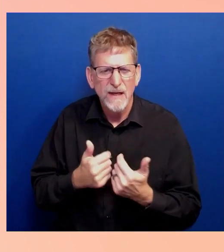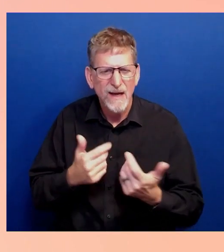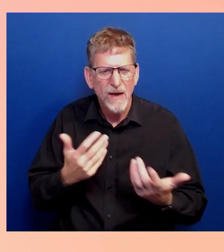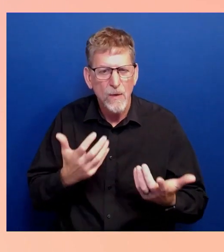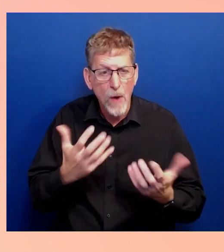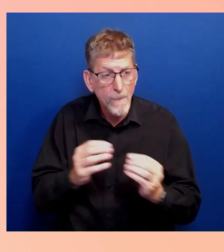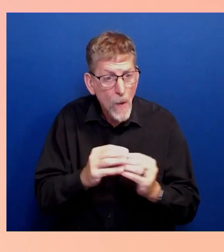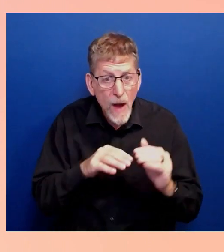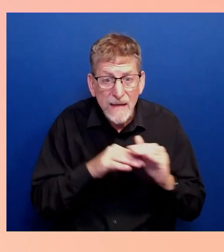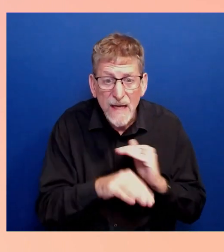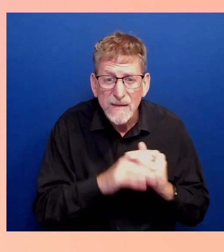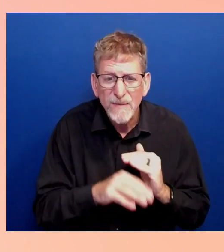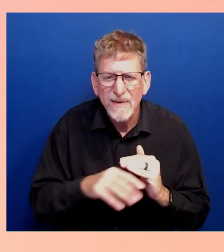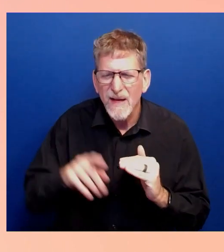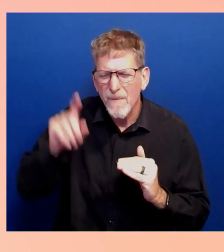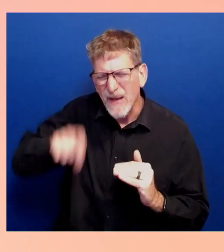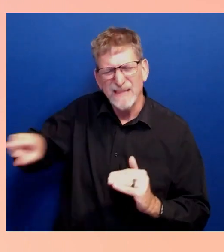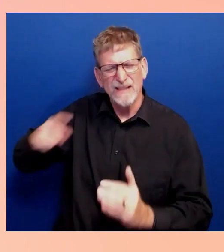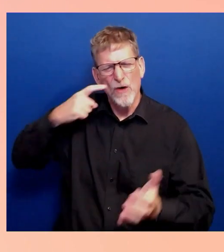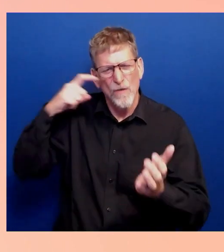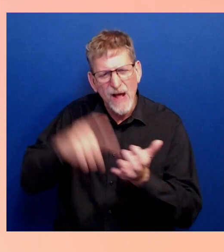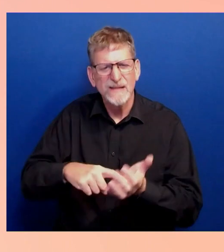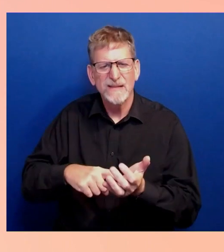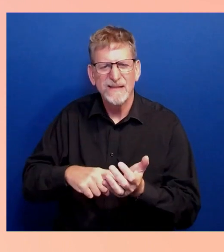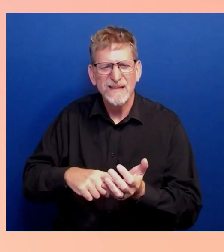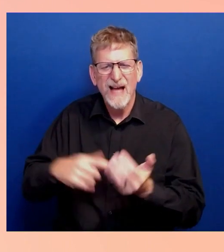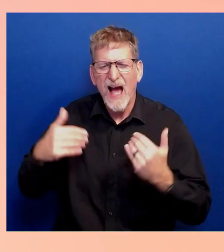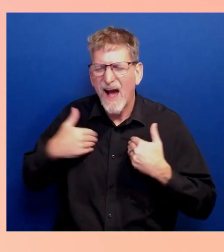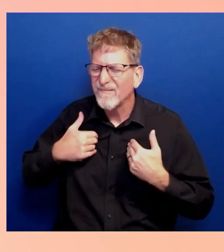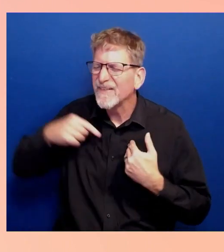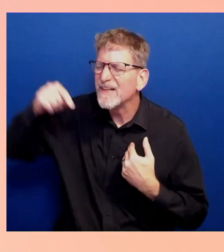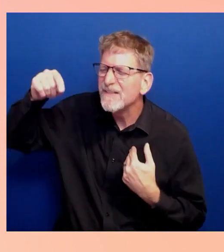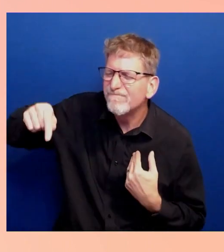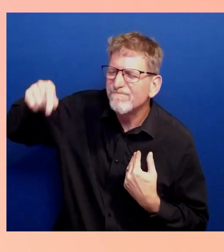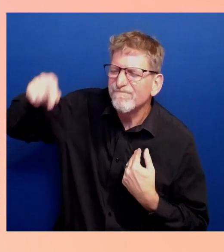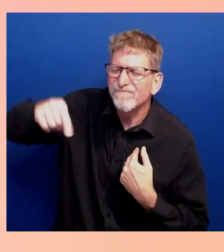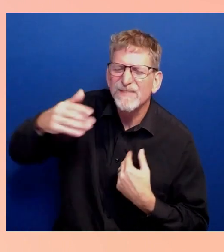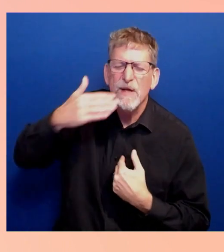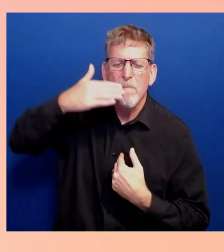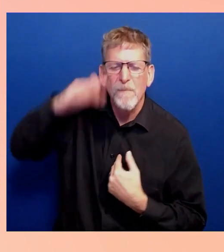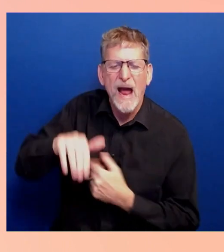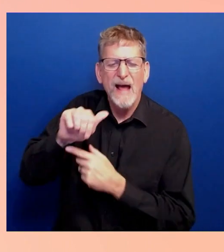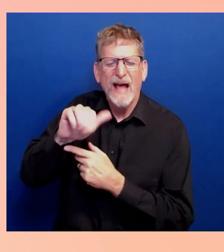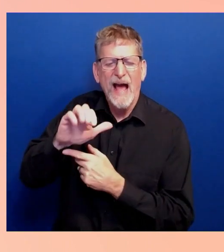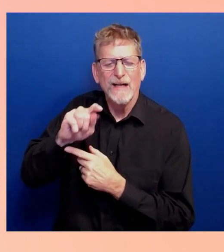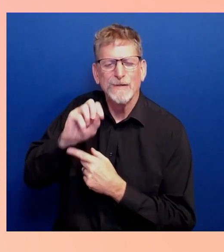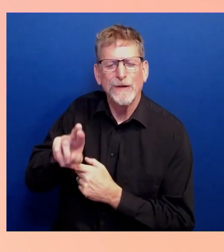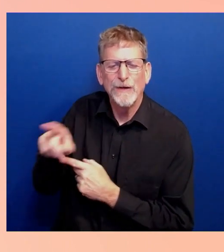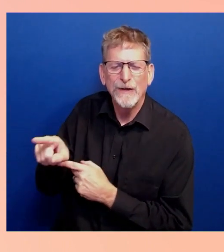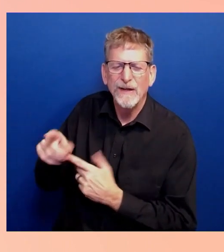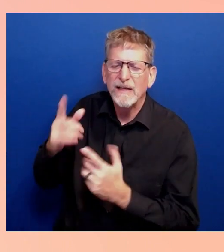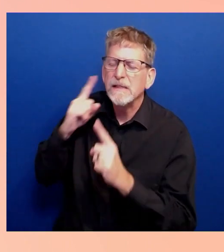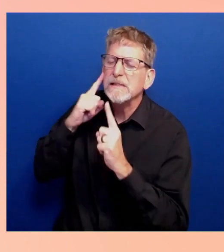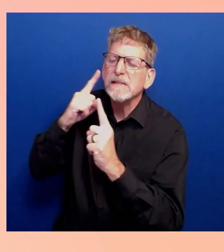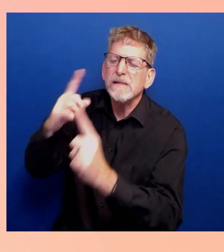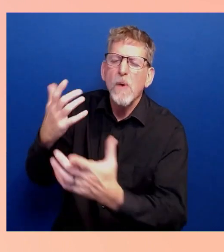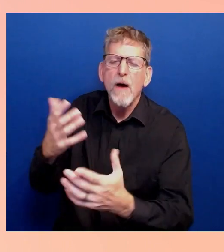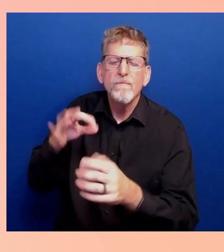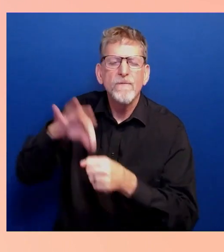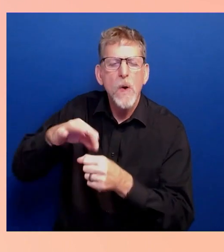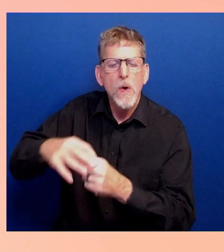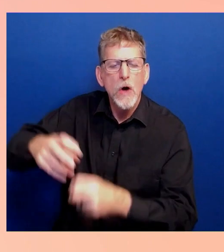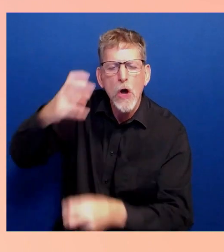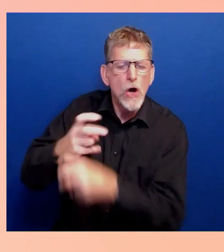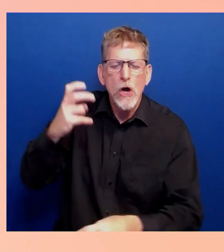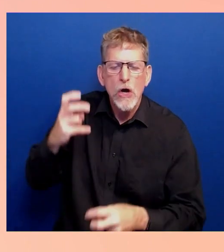are bad actors who would like to make voting more difficult for everybody, and that impacts our community disproportionately. So I'm hoping we can shine a